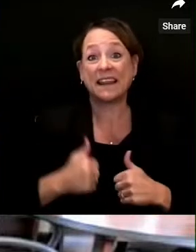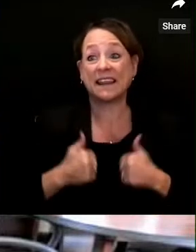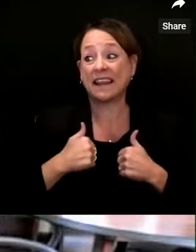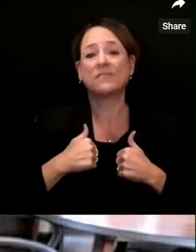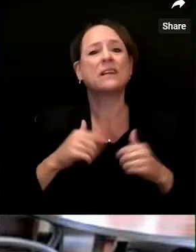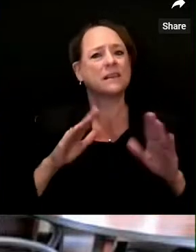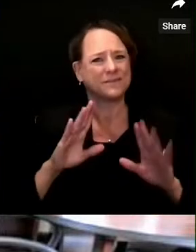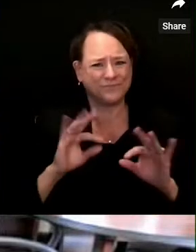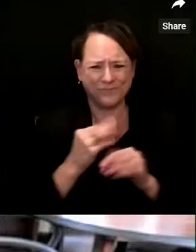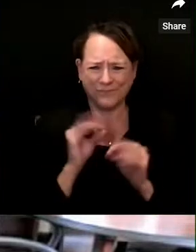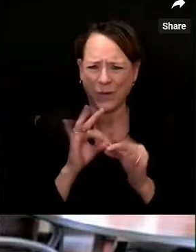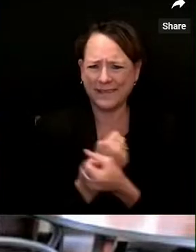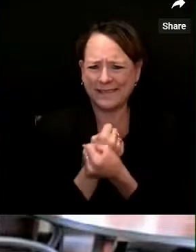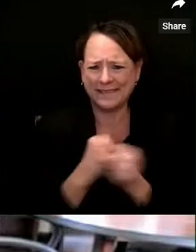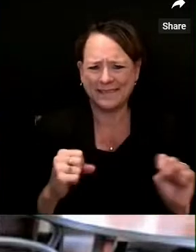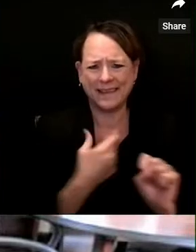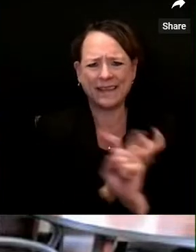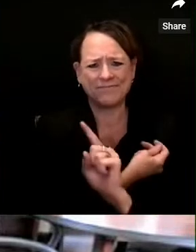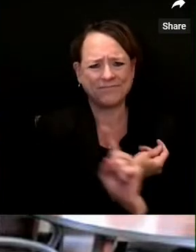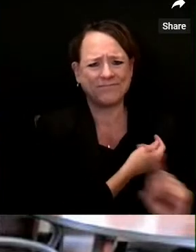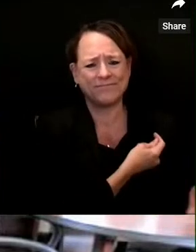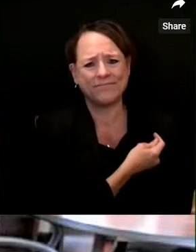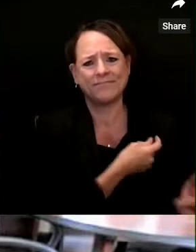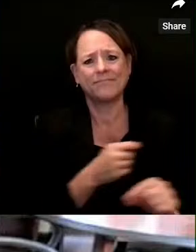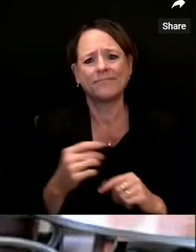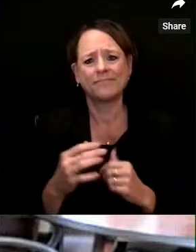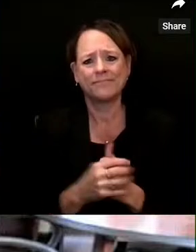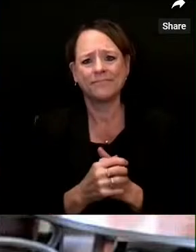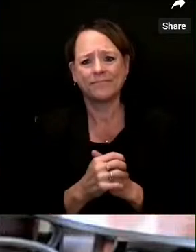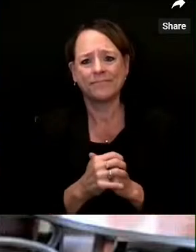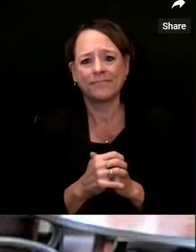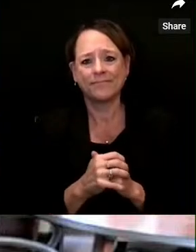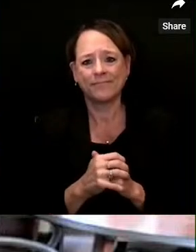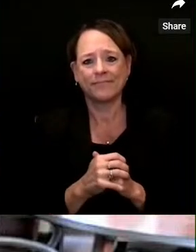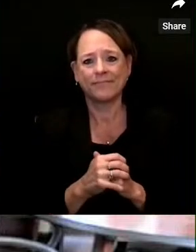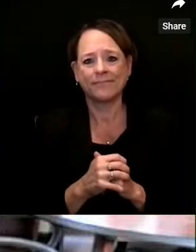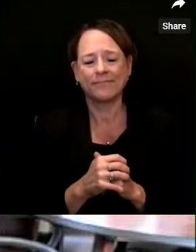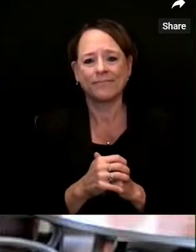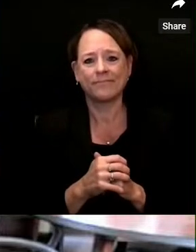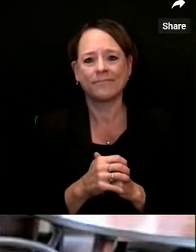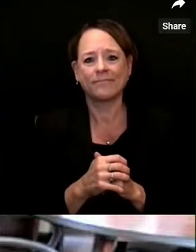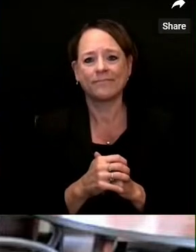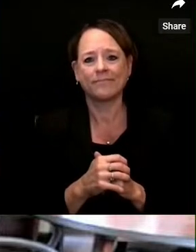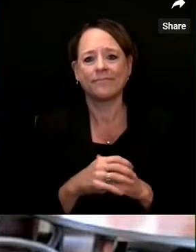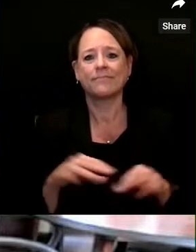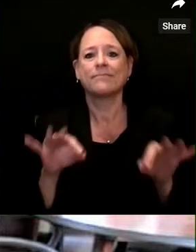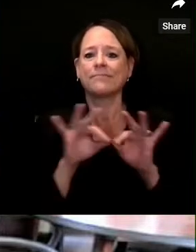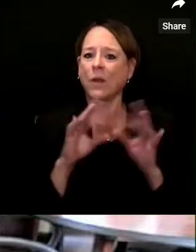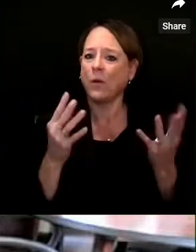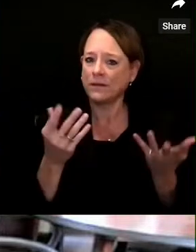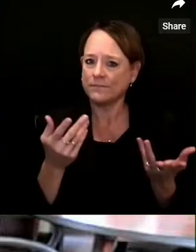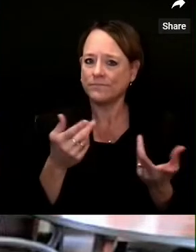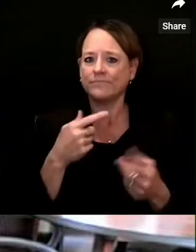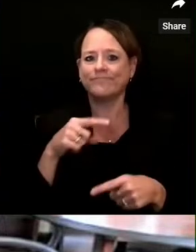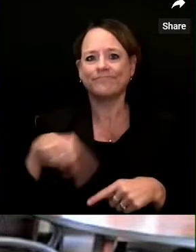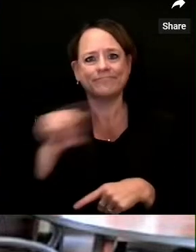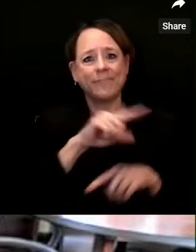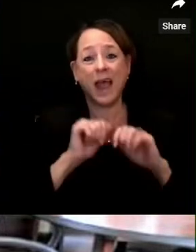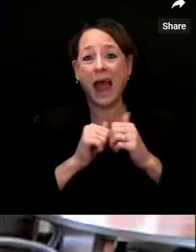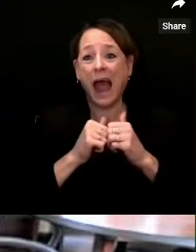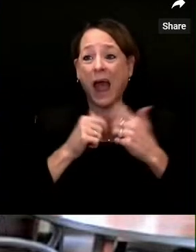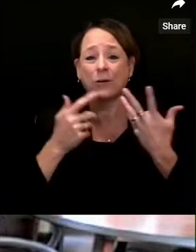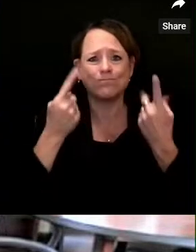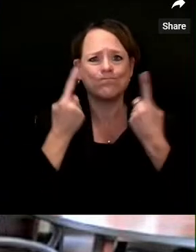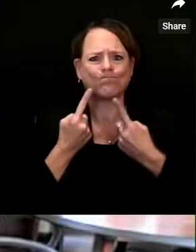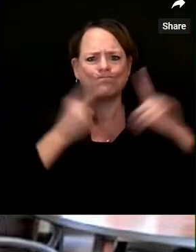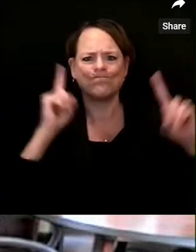keep kids in school safe, and the way we can accomplish it is by working together. We have to use all